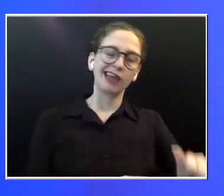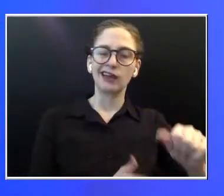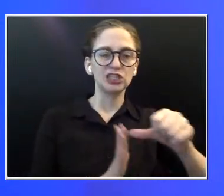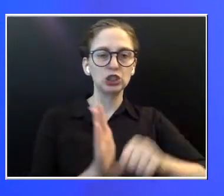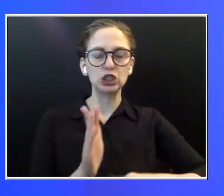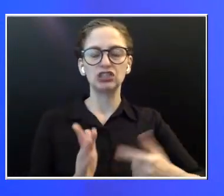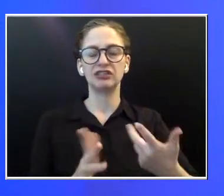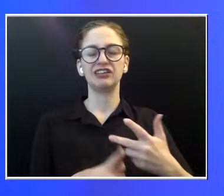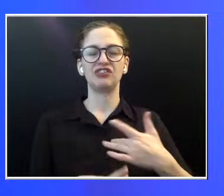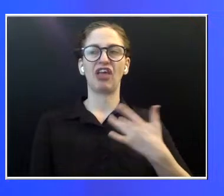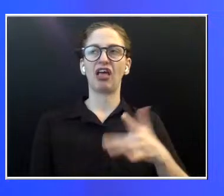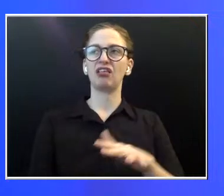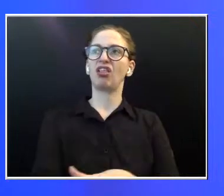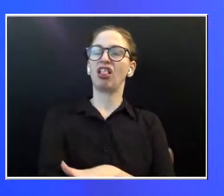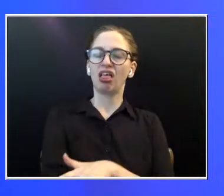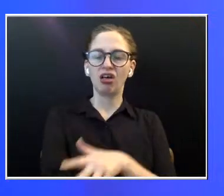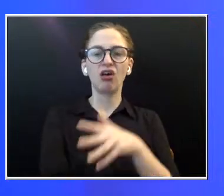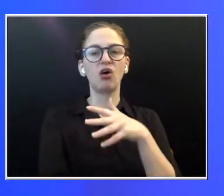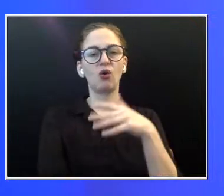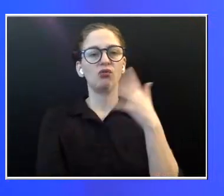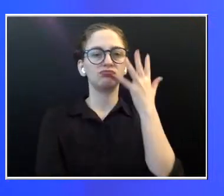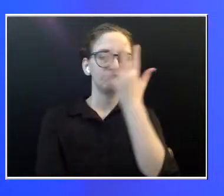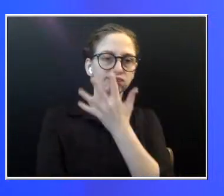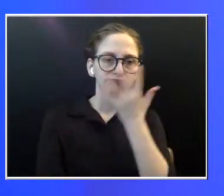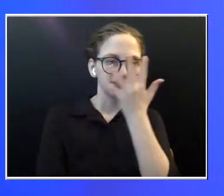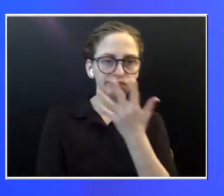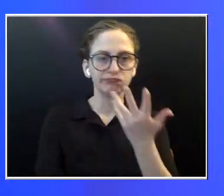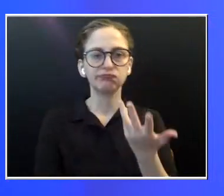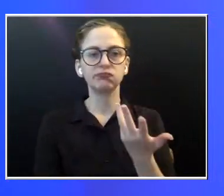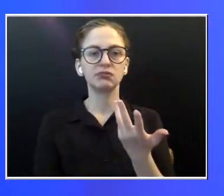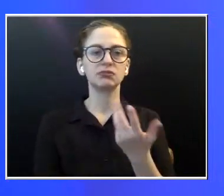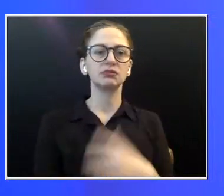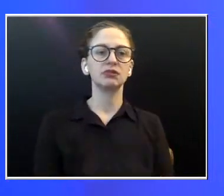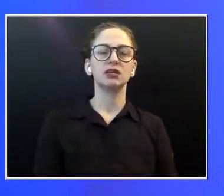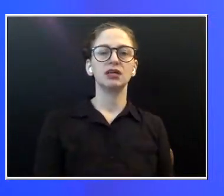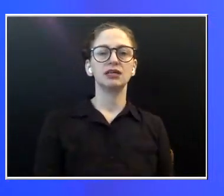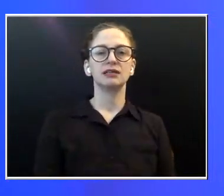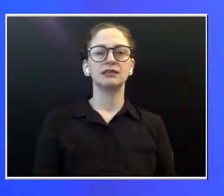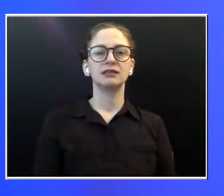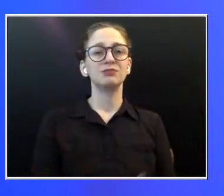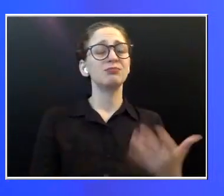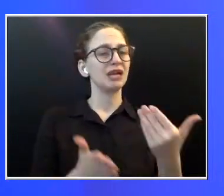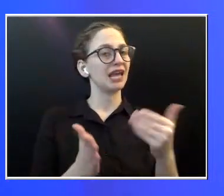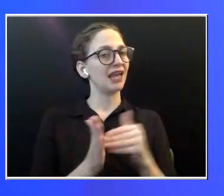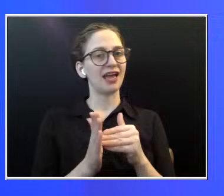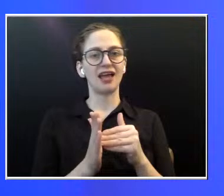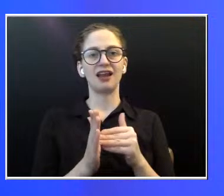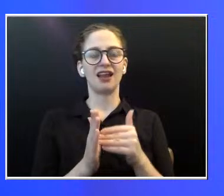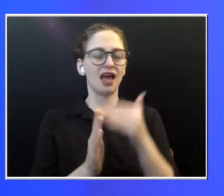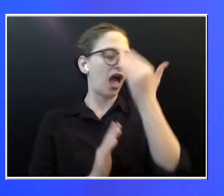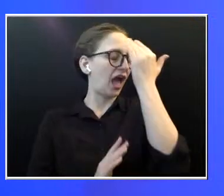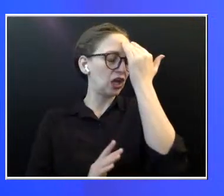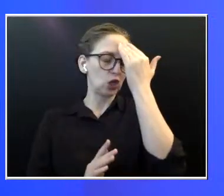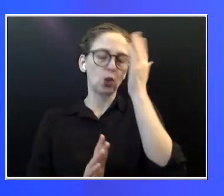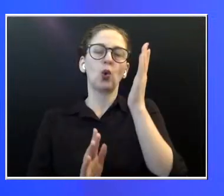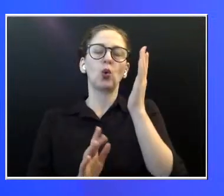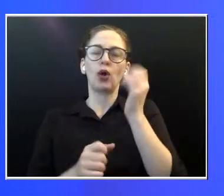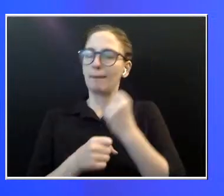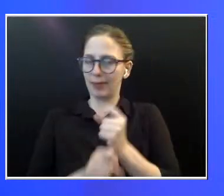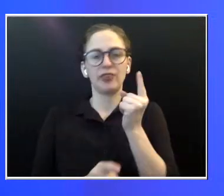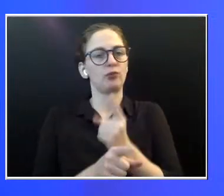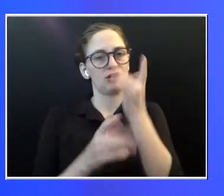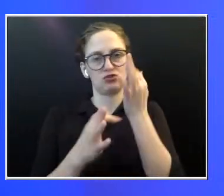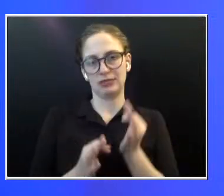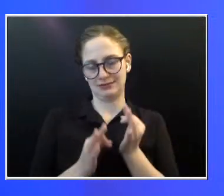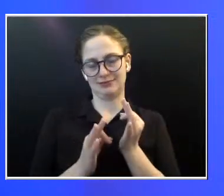wondering what you got yourself into. But again, I was like, I did this for the right reasons. You did it for the rest of your